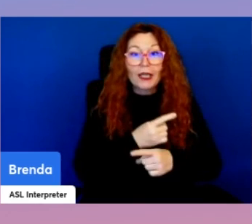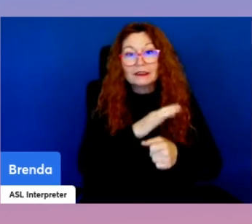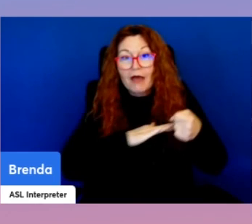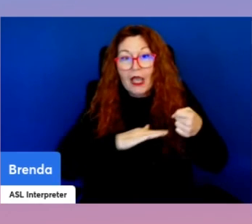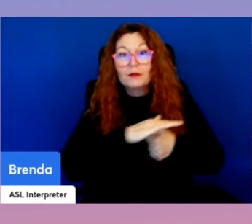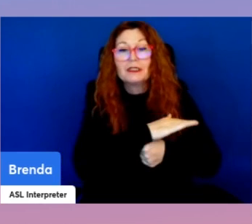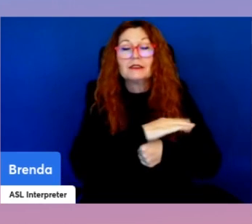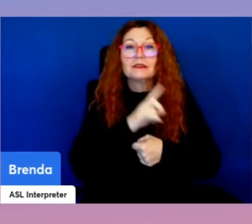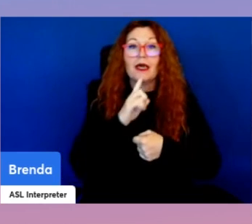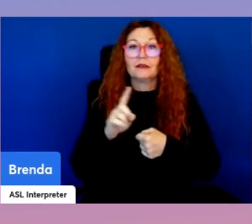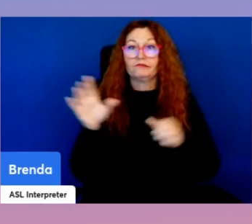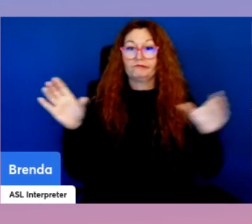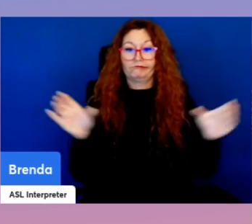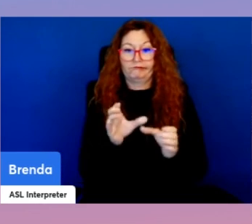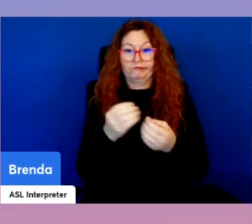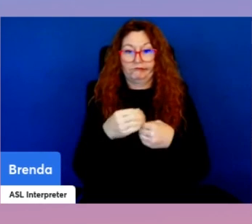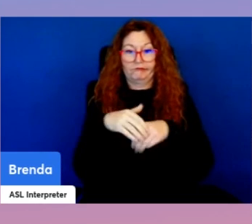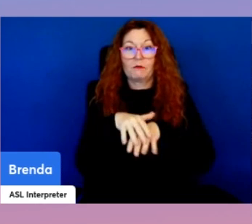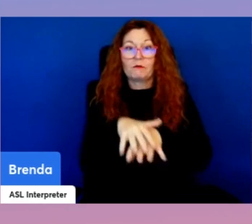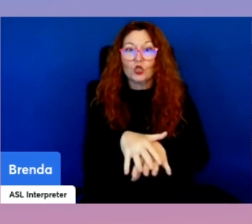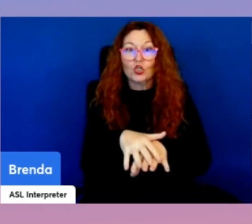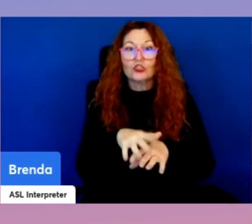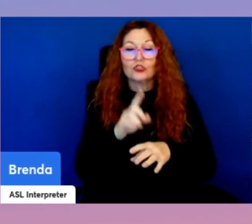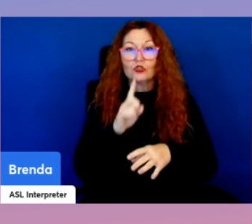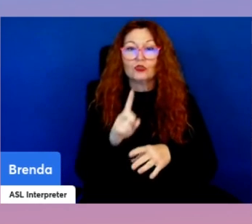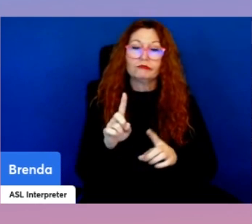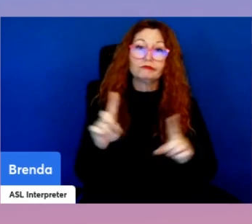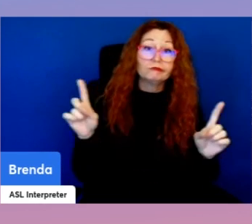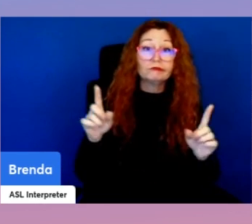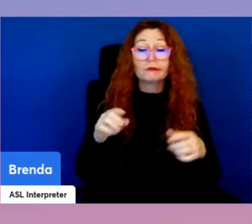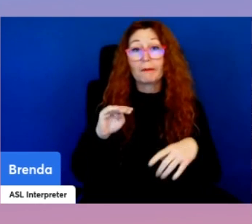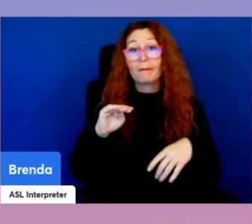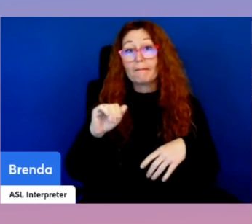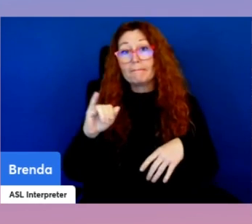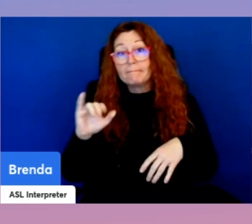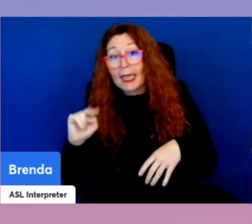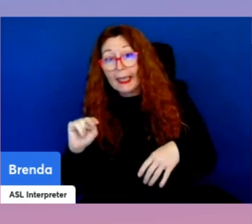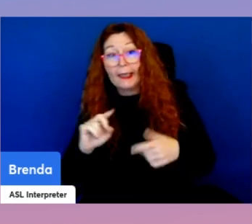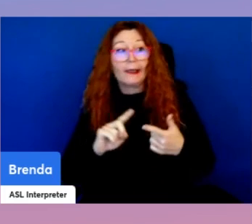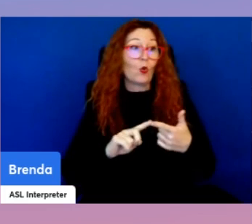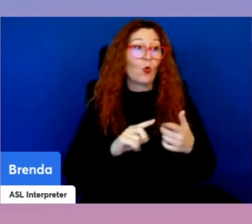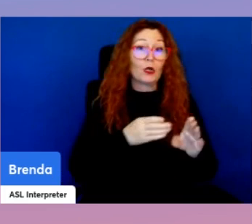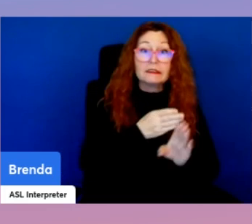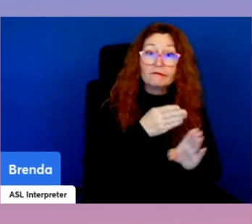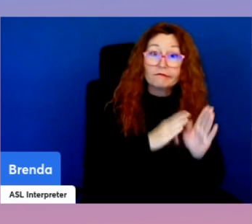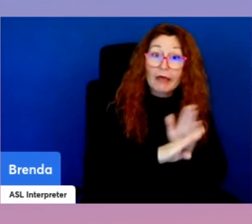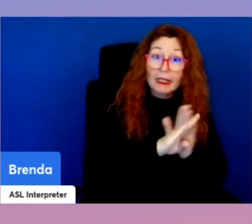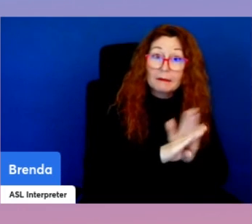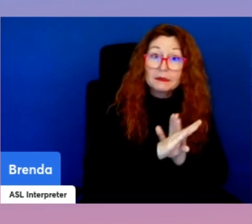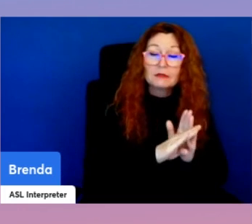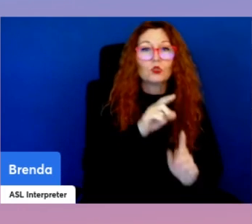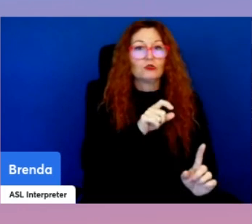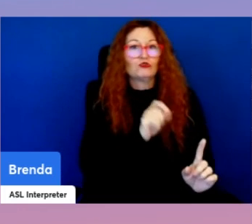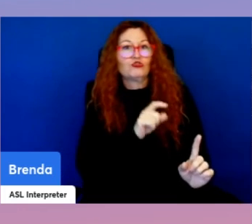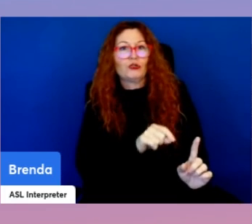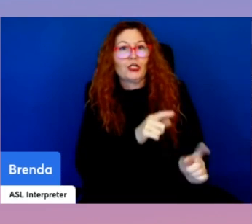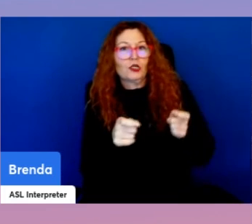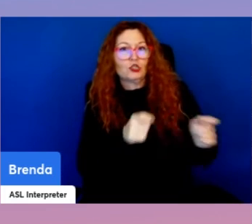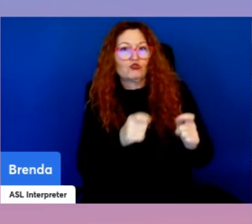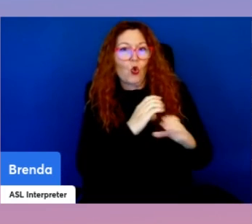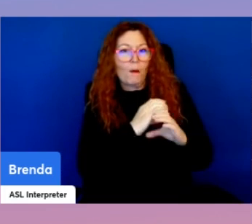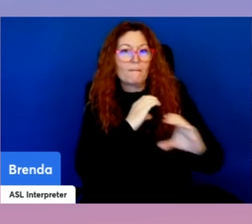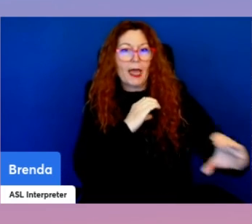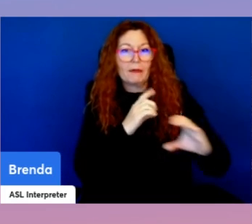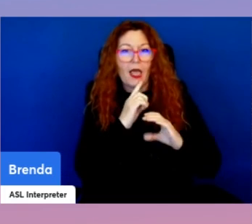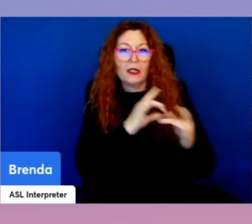a merge into a well-known branch like main or develop is going to trigger the apply pipelines in a corresponding